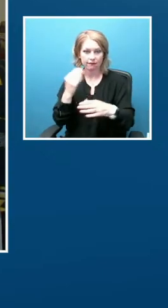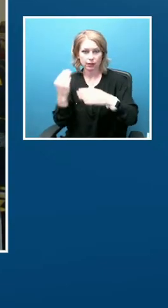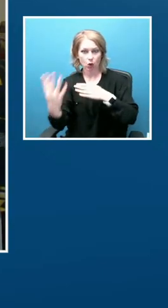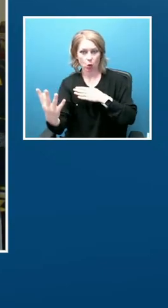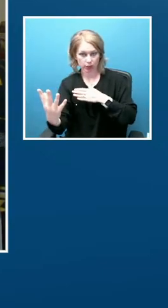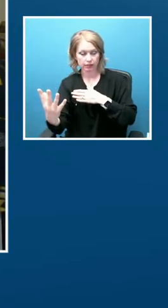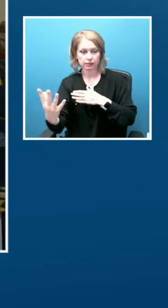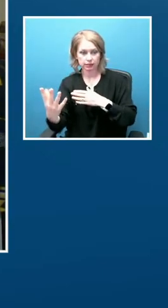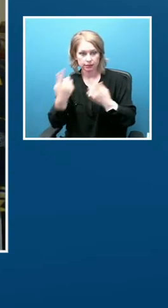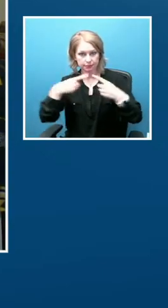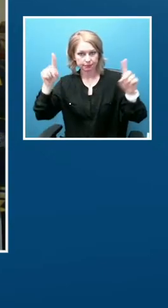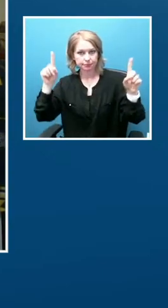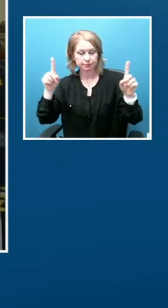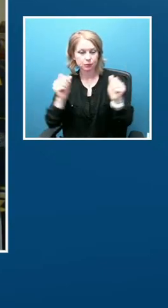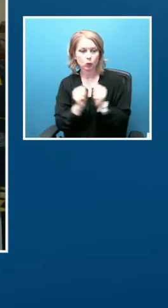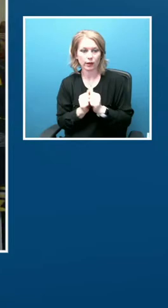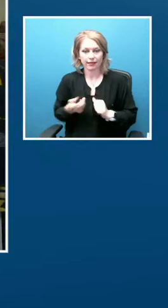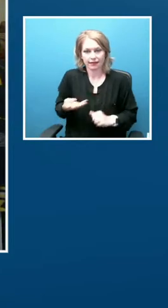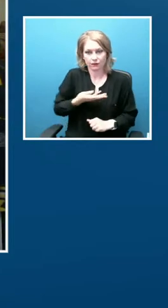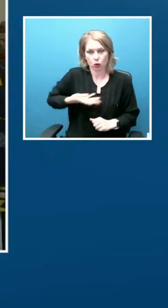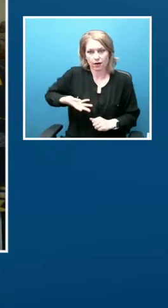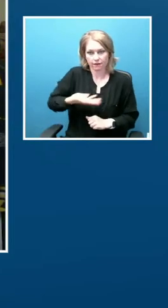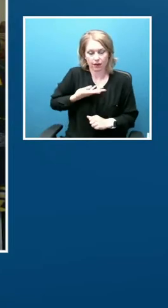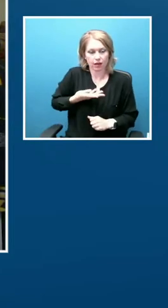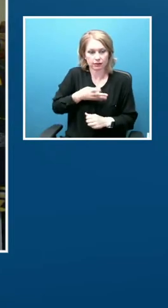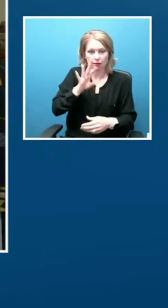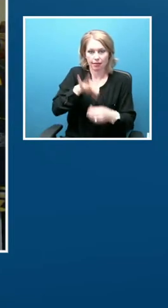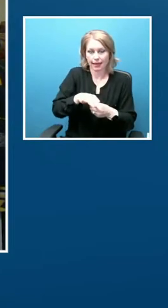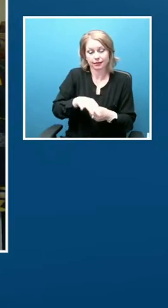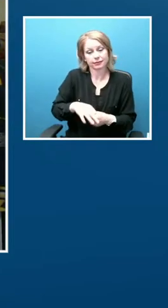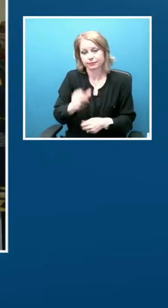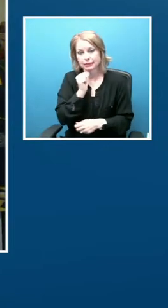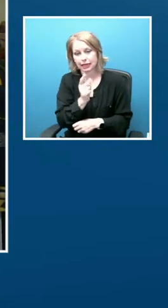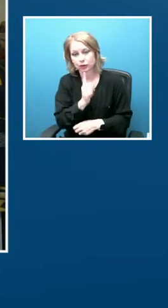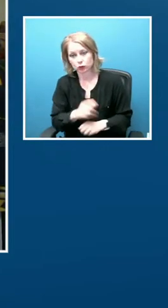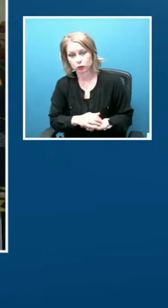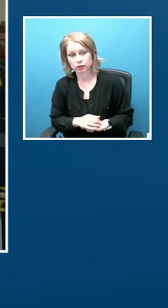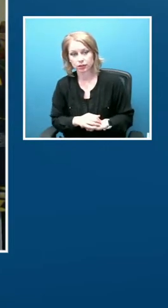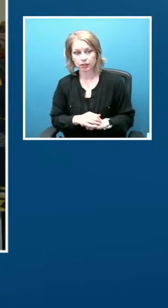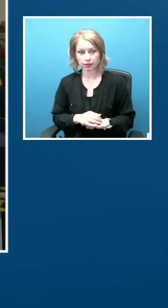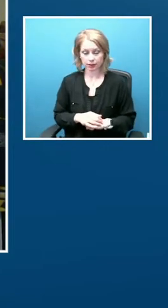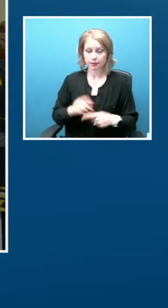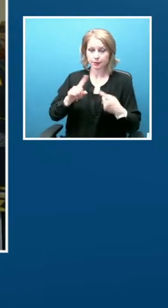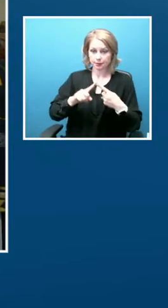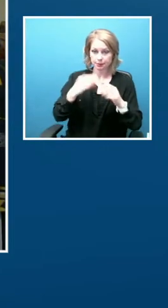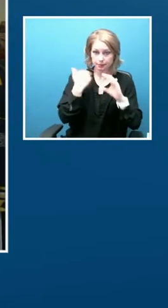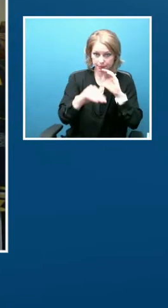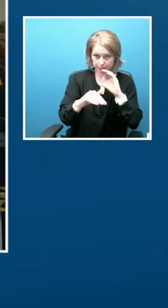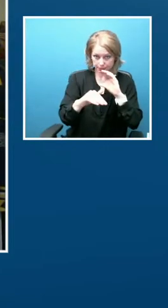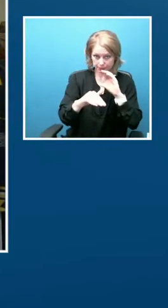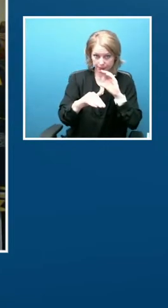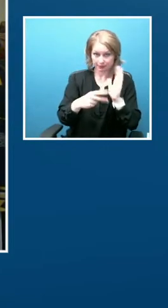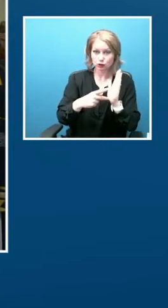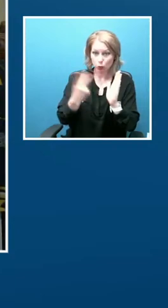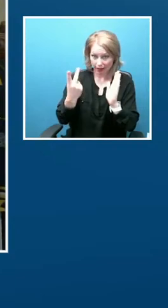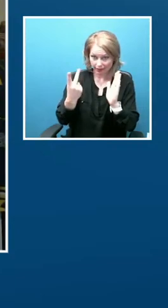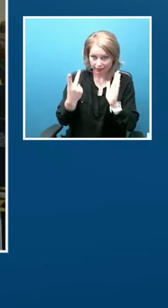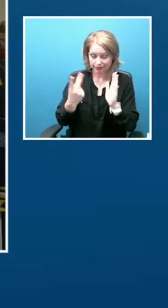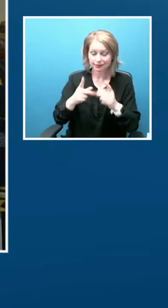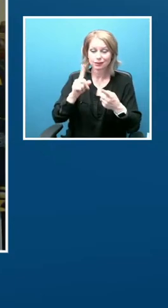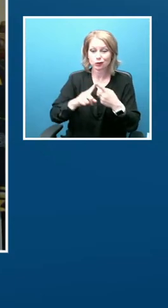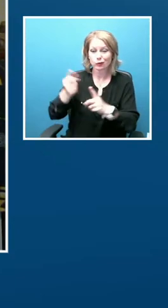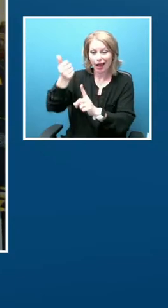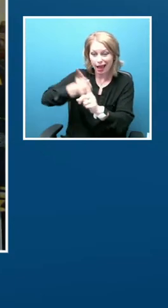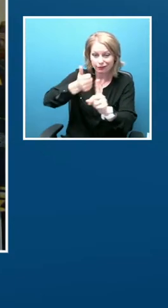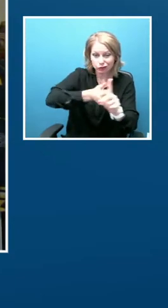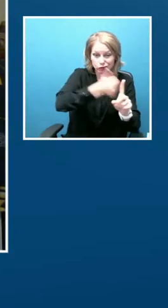us were elected. That is simply not true. We sent notice by email or mail twice to every member of the